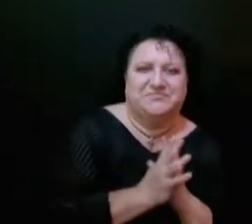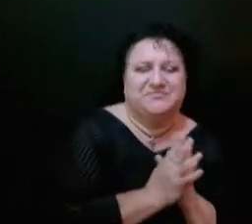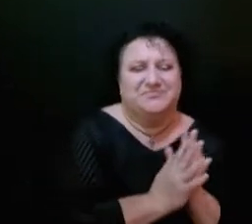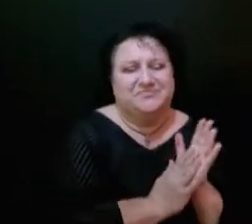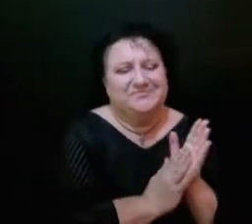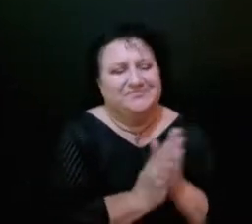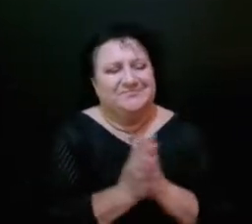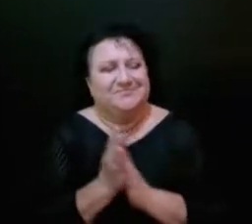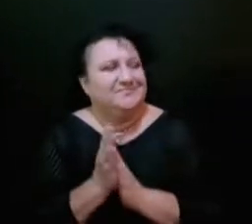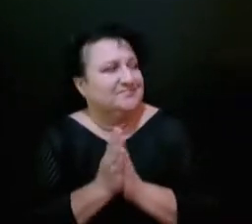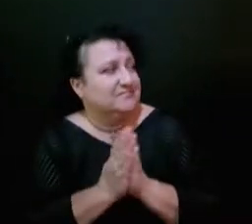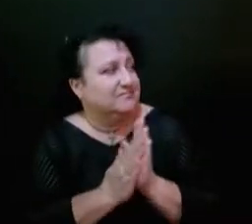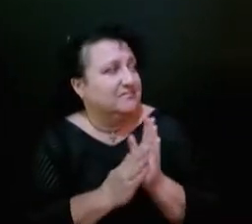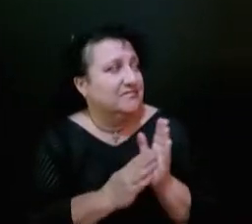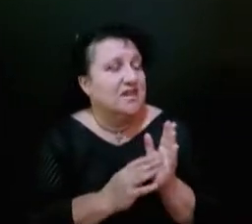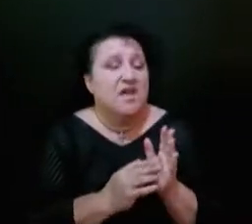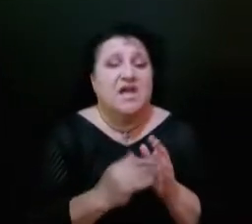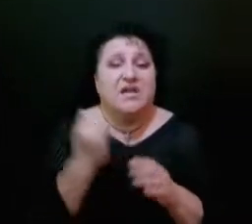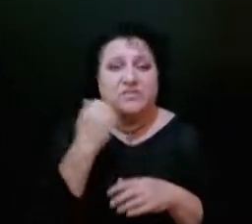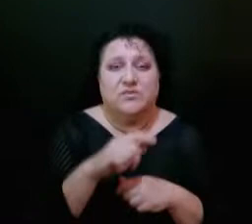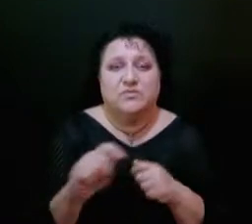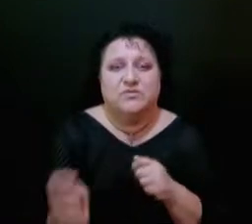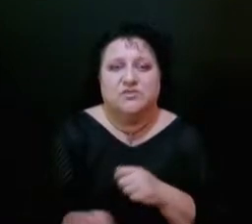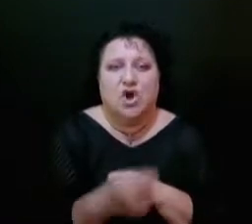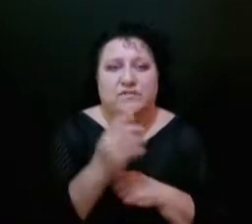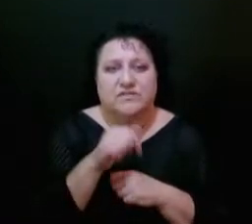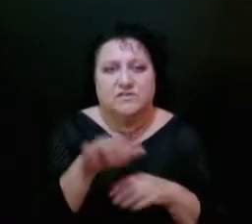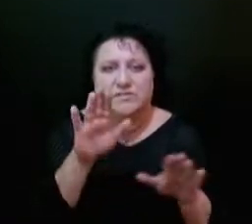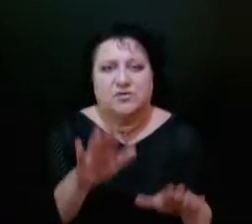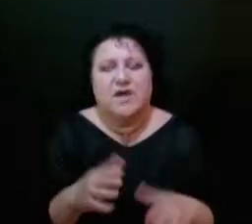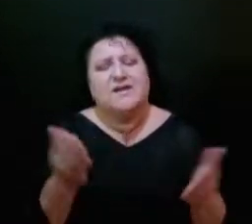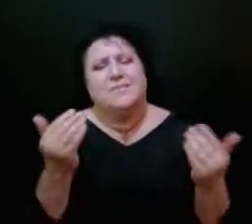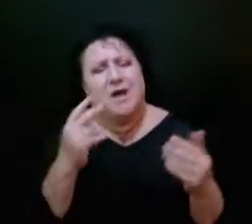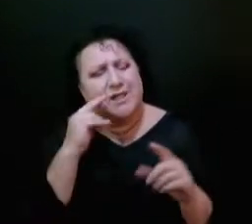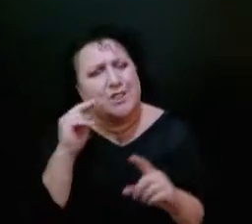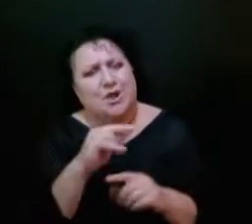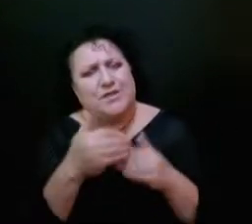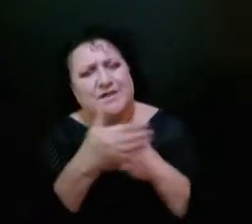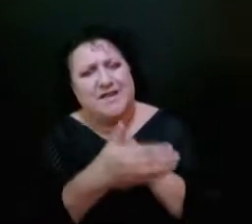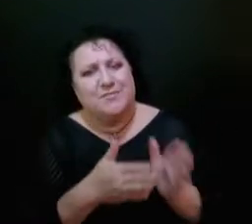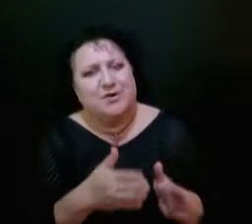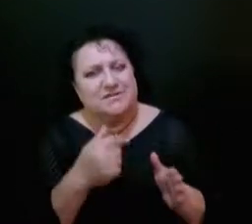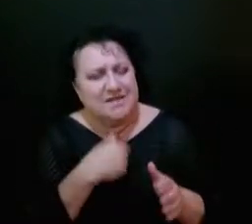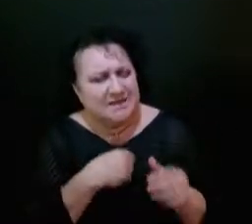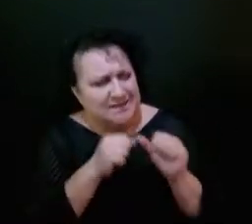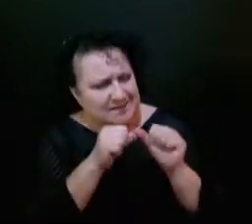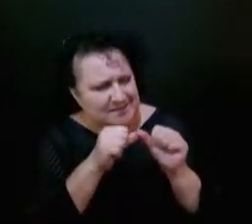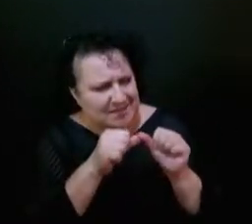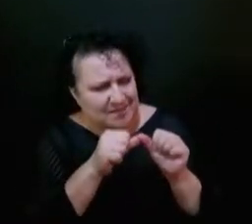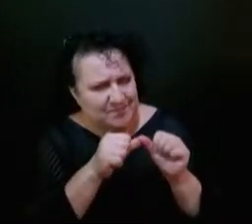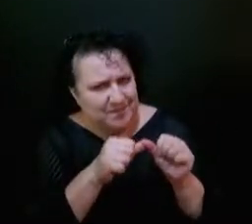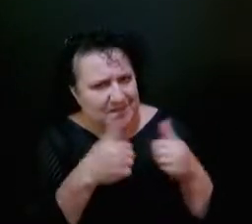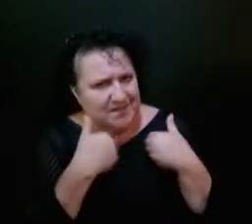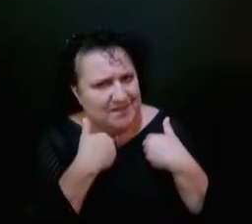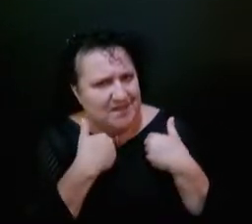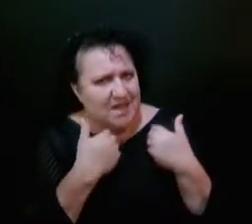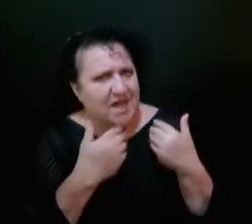If this was golfing, that would have been great. Look at your neighbor and tell them, keeping a focused perspective.